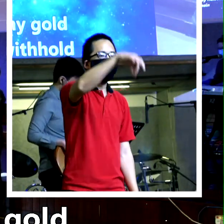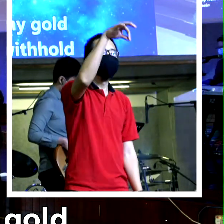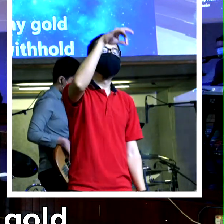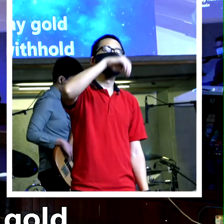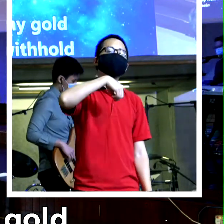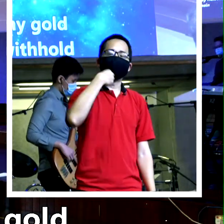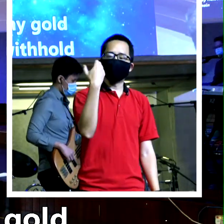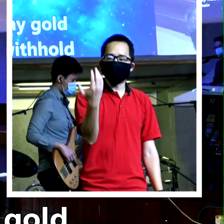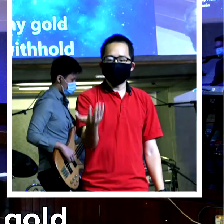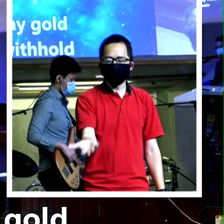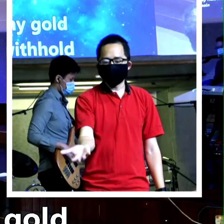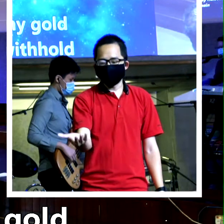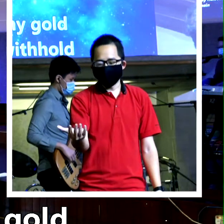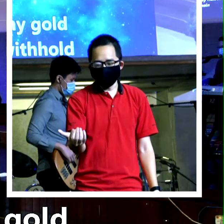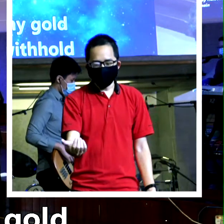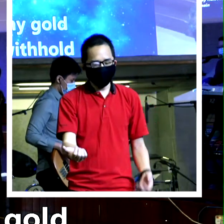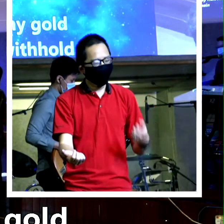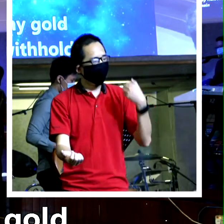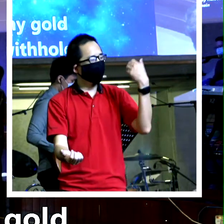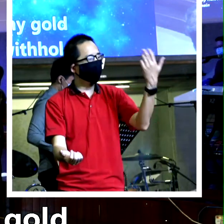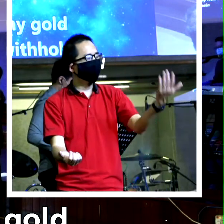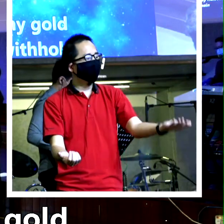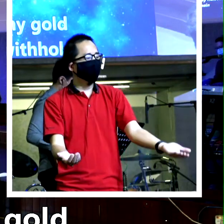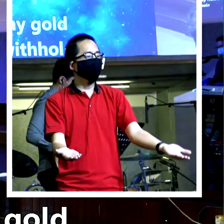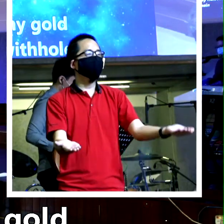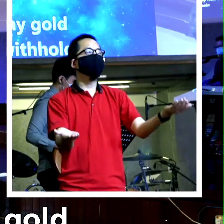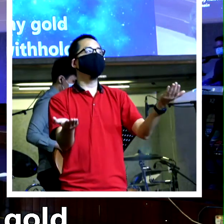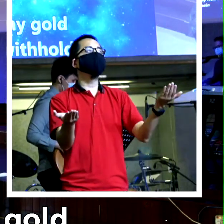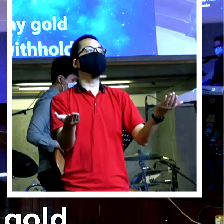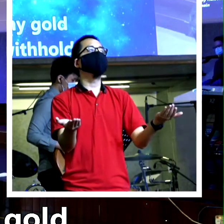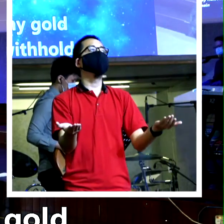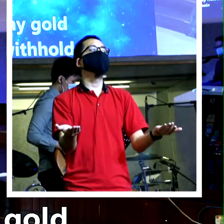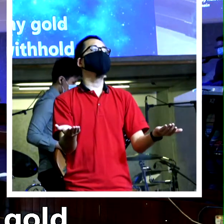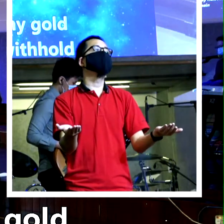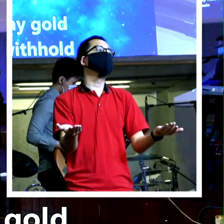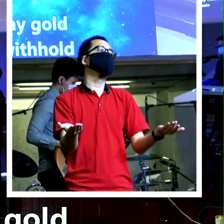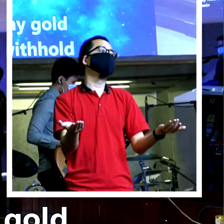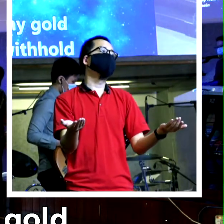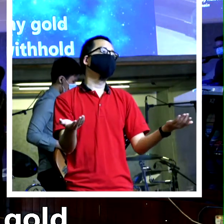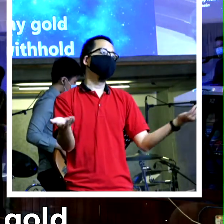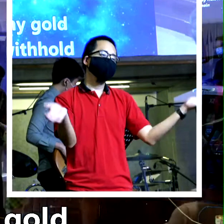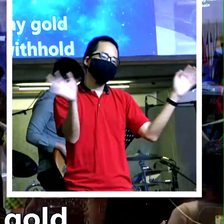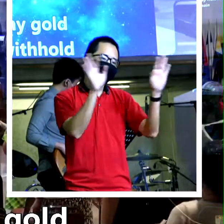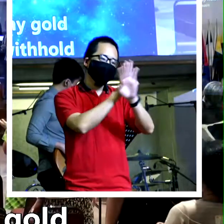Take my silver and my gold.